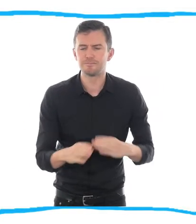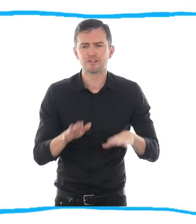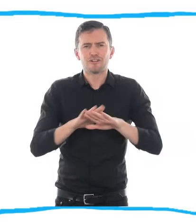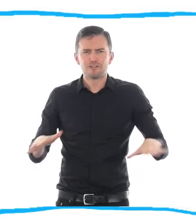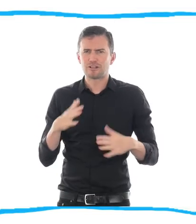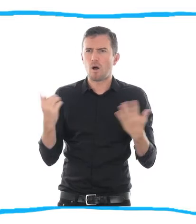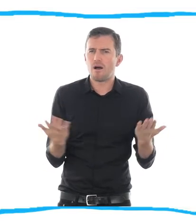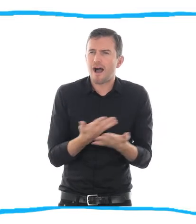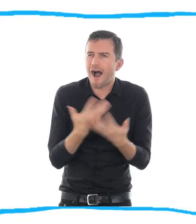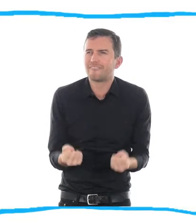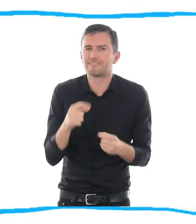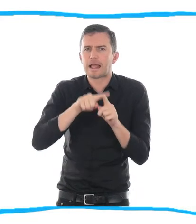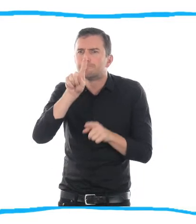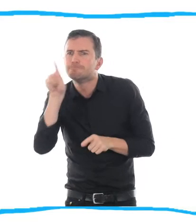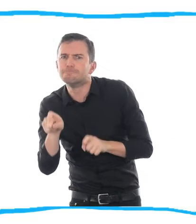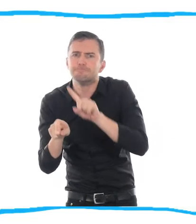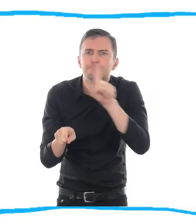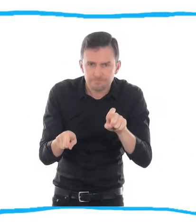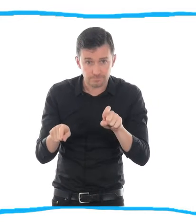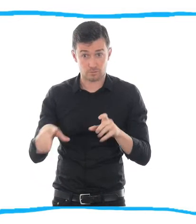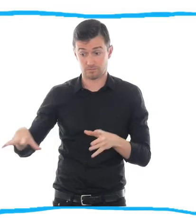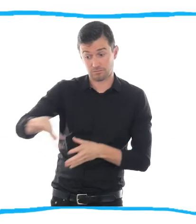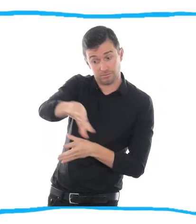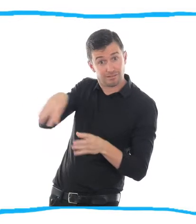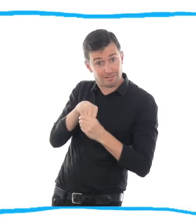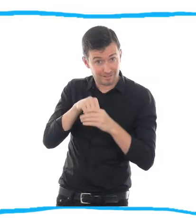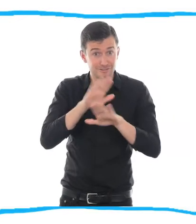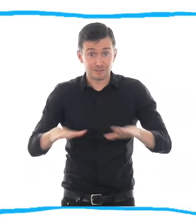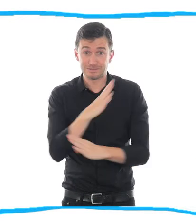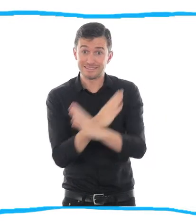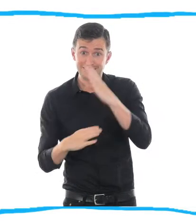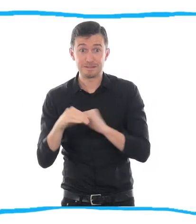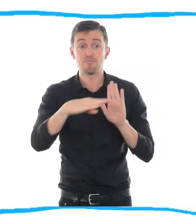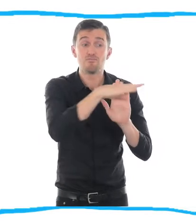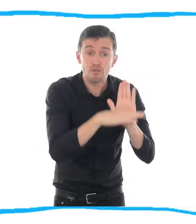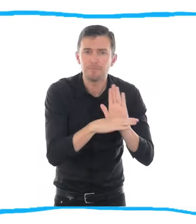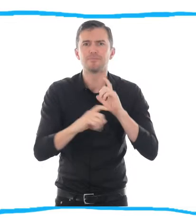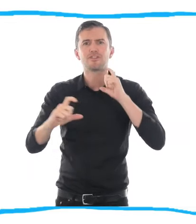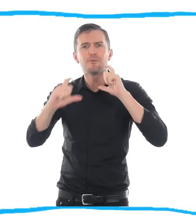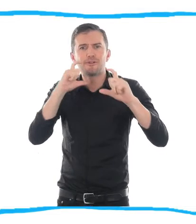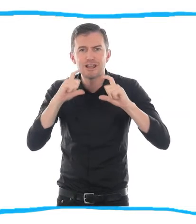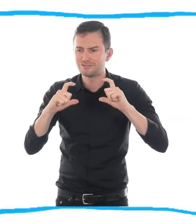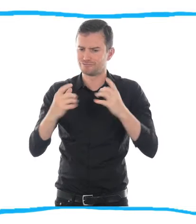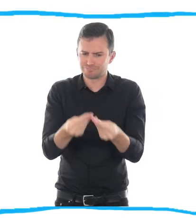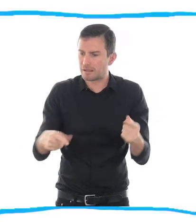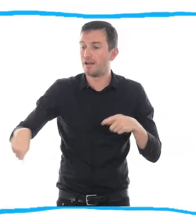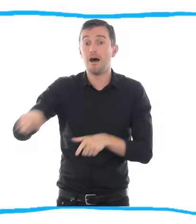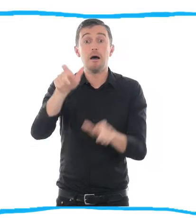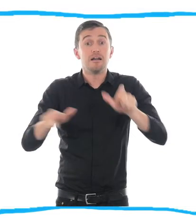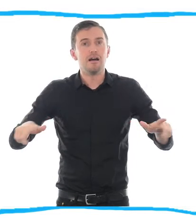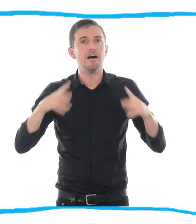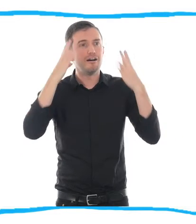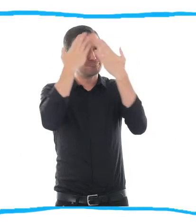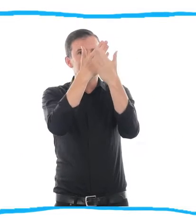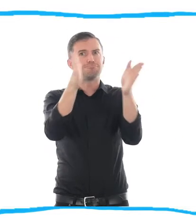include children with disabilities in programs, communication, and resources, this helps demystify them for other children.